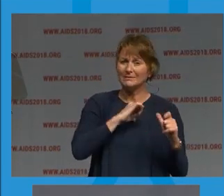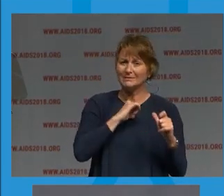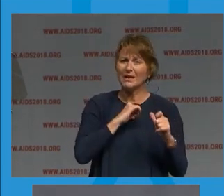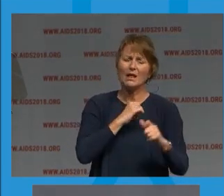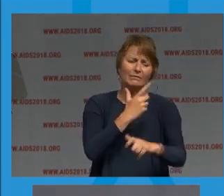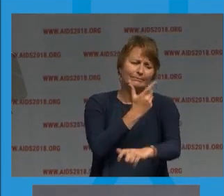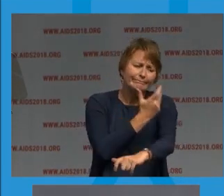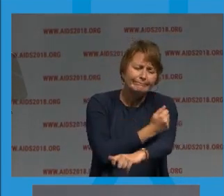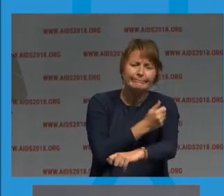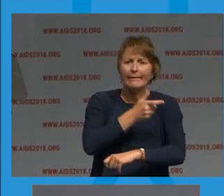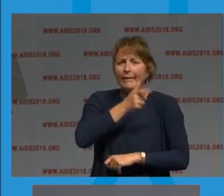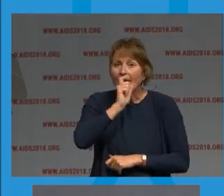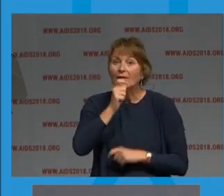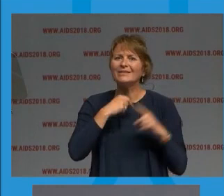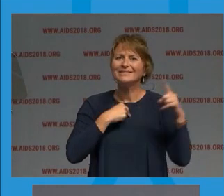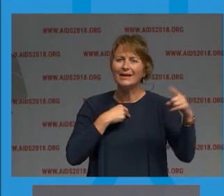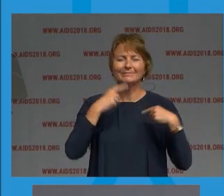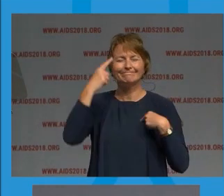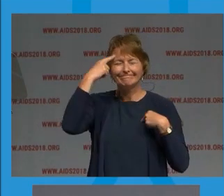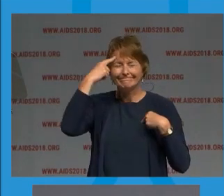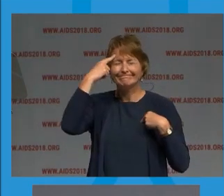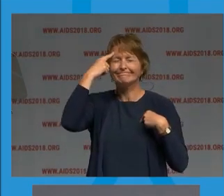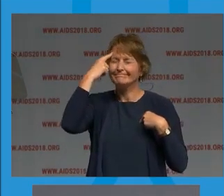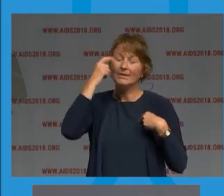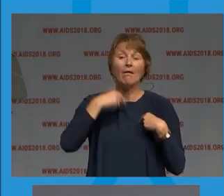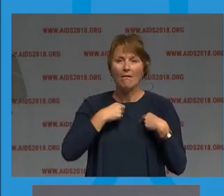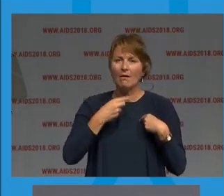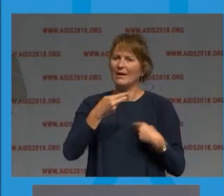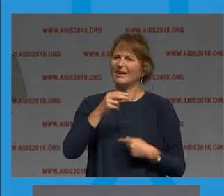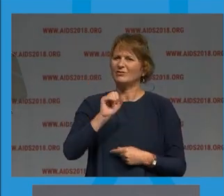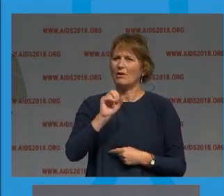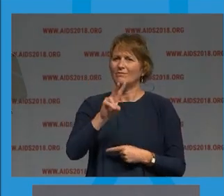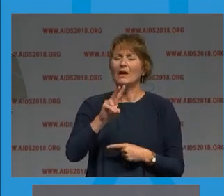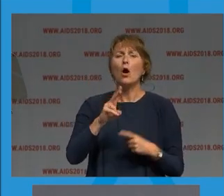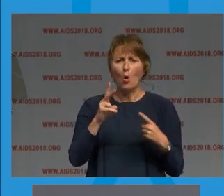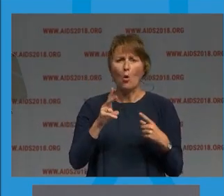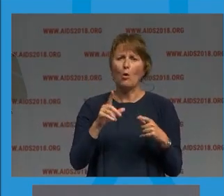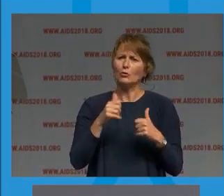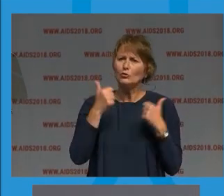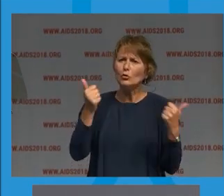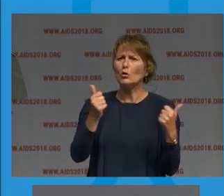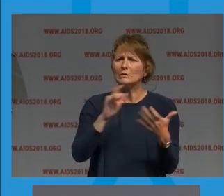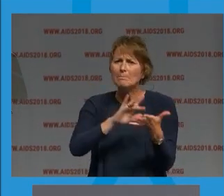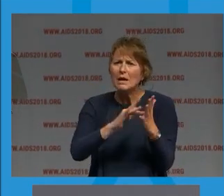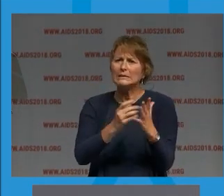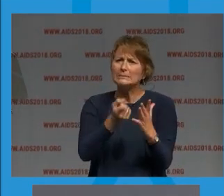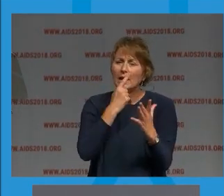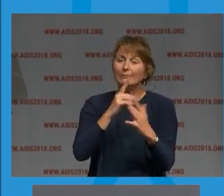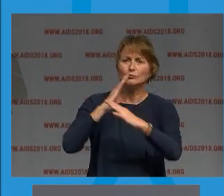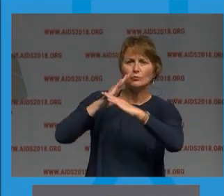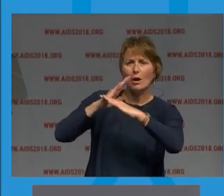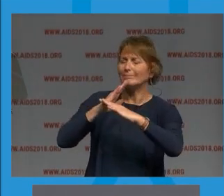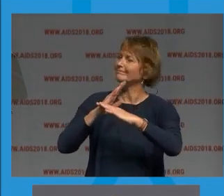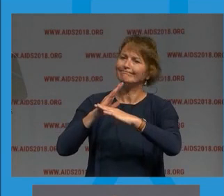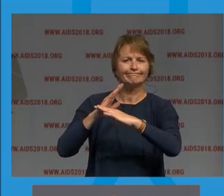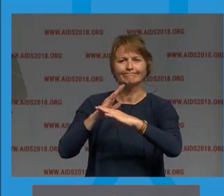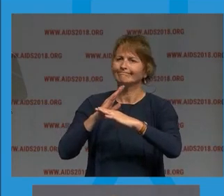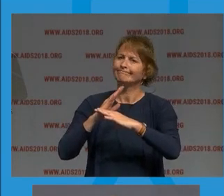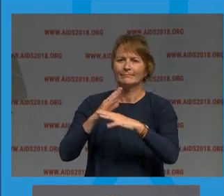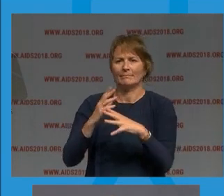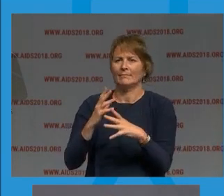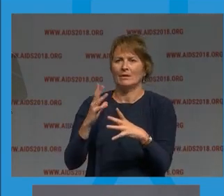also create difficulties in maintaining a consistent HIV treatment. And finally, stigma and